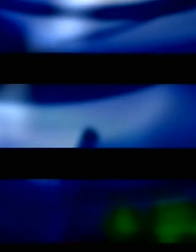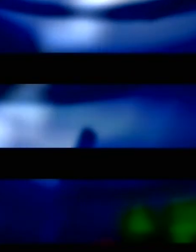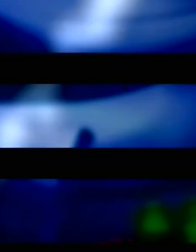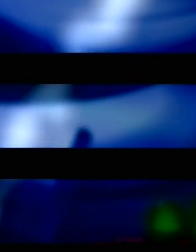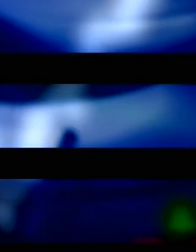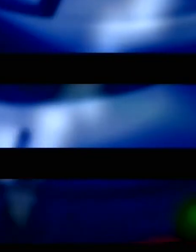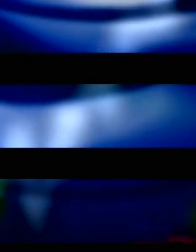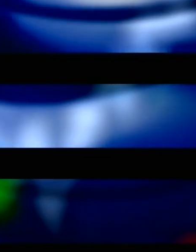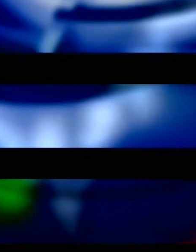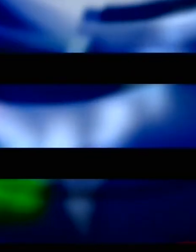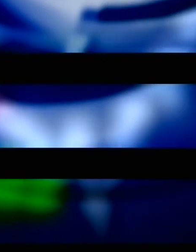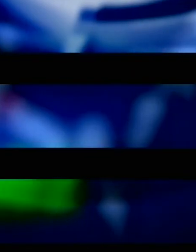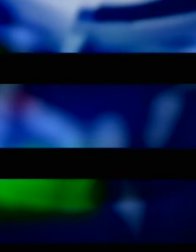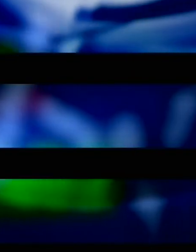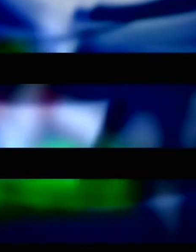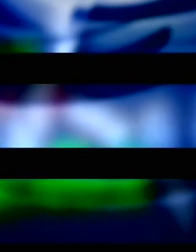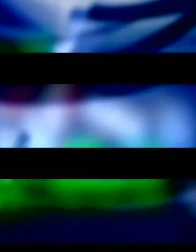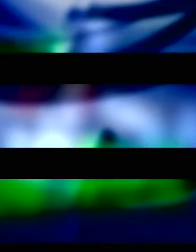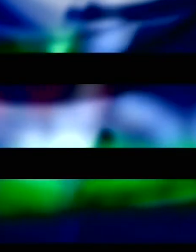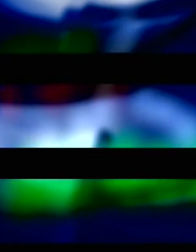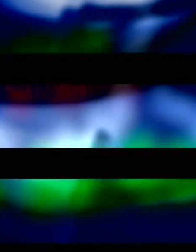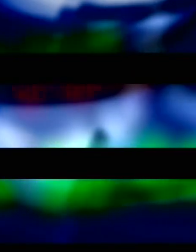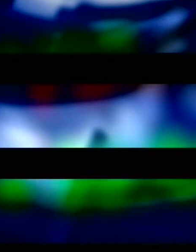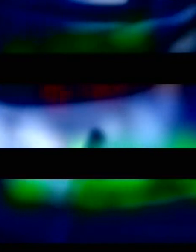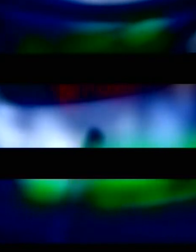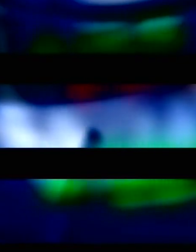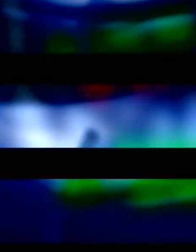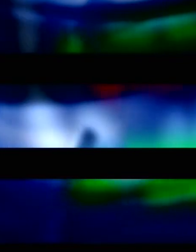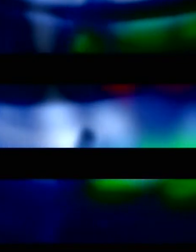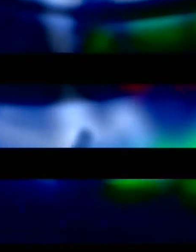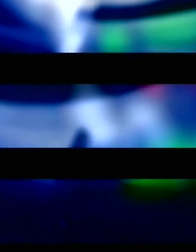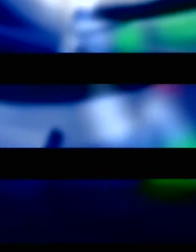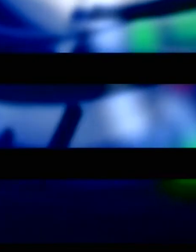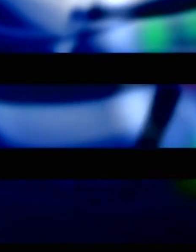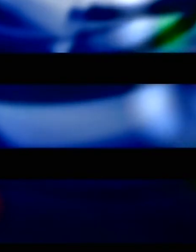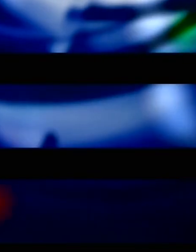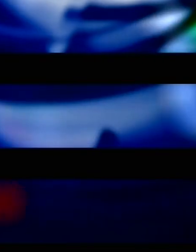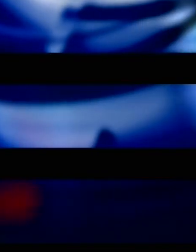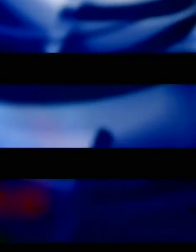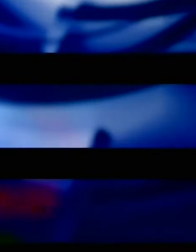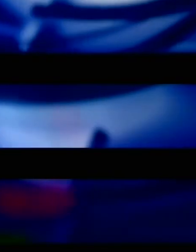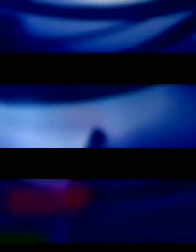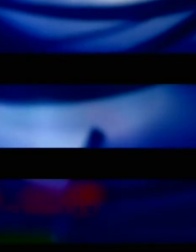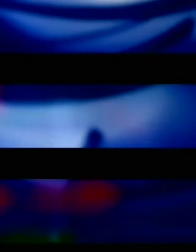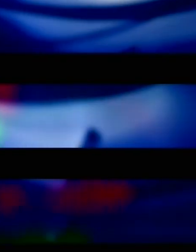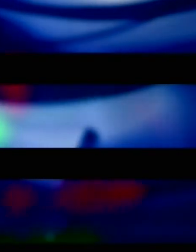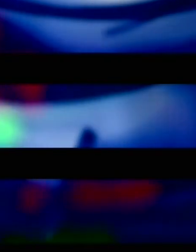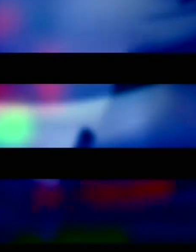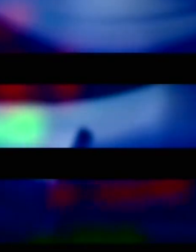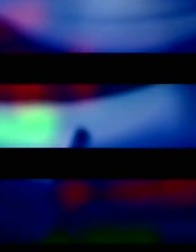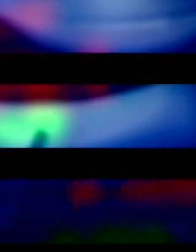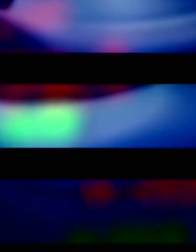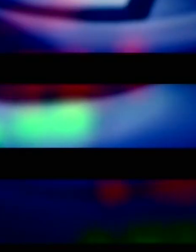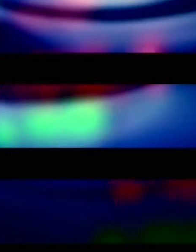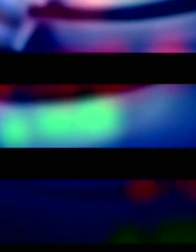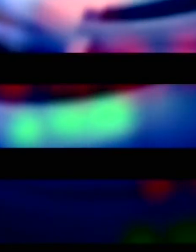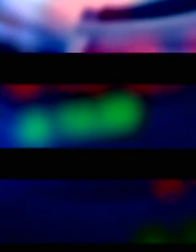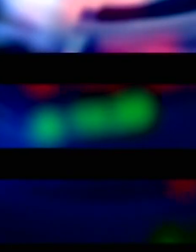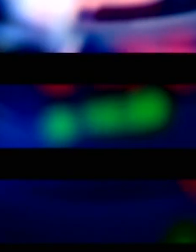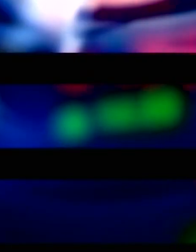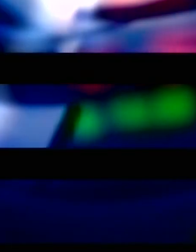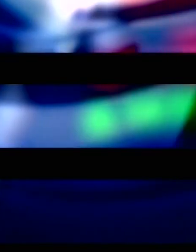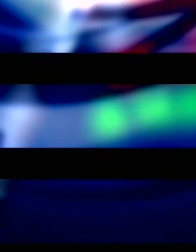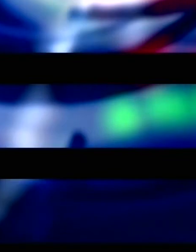In Jamaica, Wigton Windform Limited ordinary shares was the volume leader with